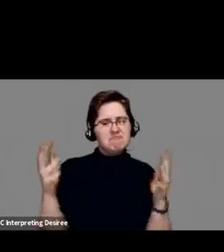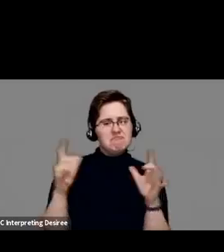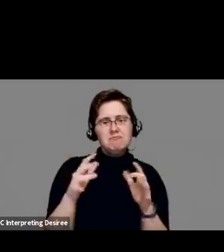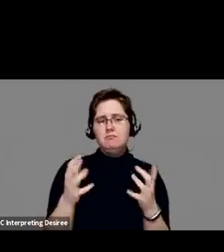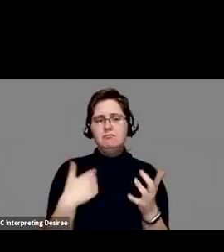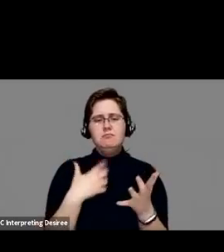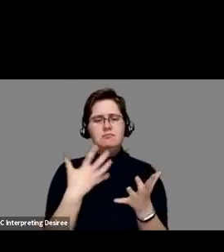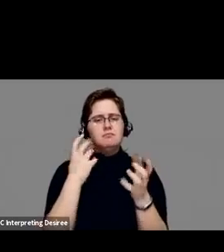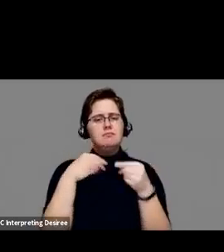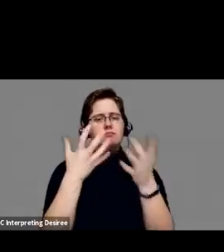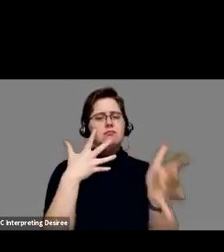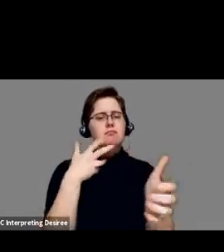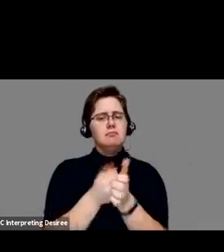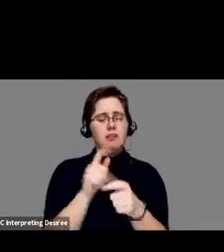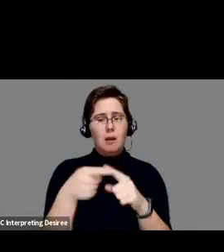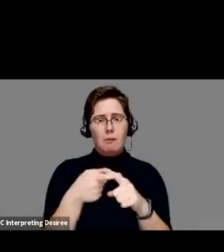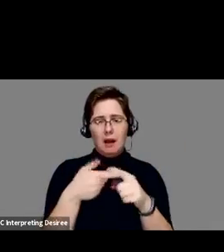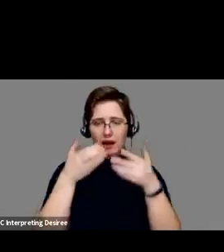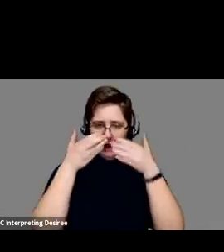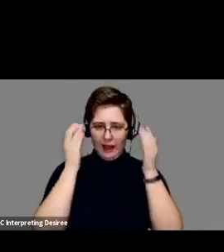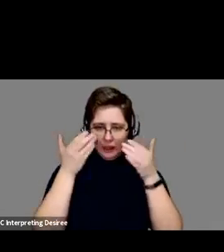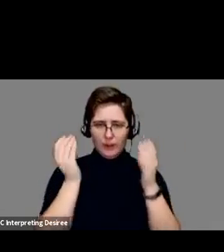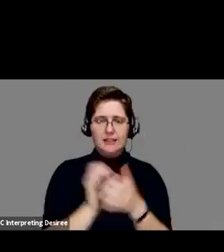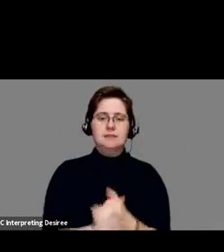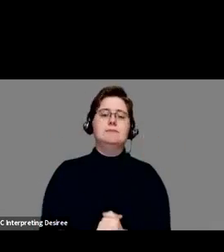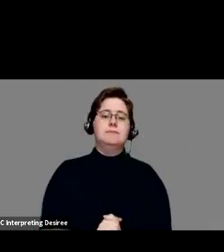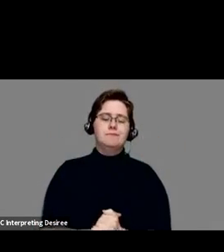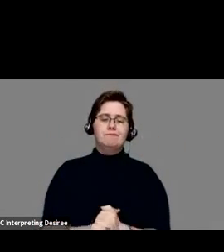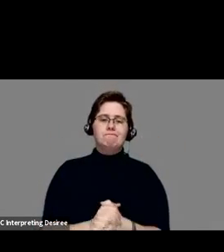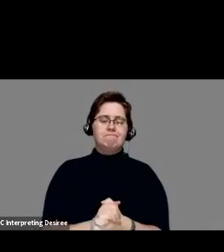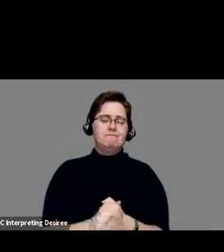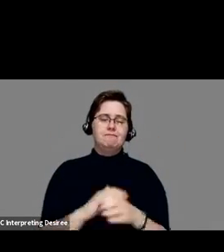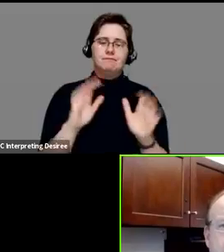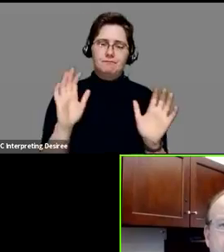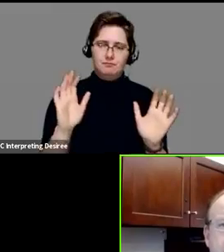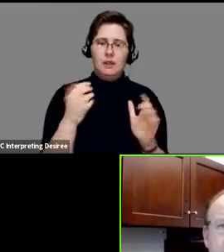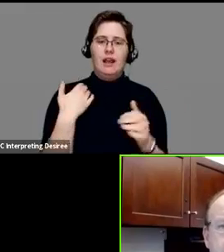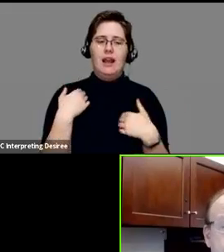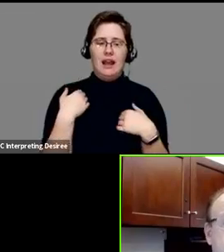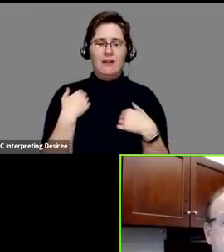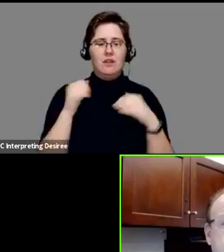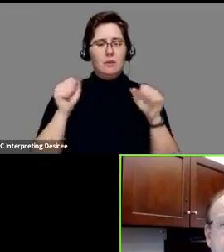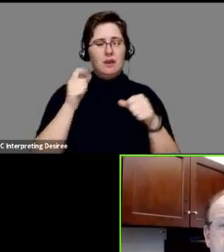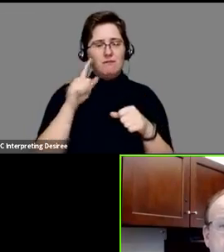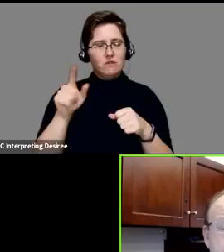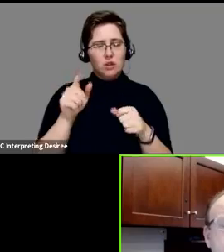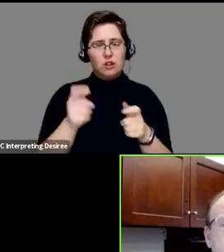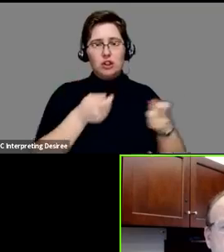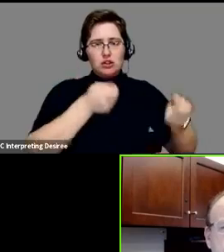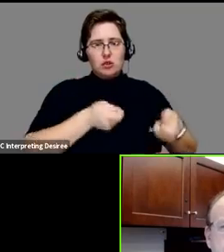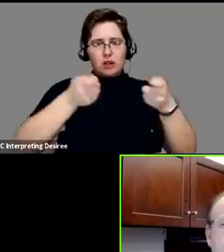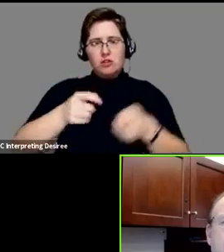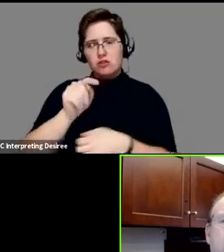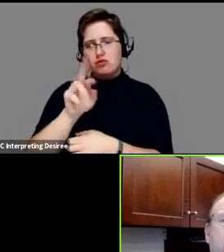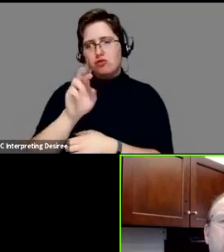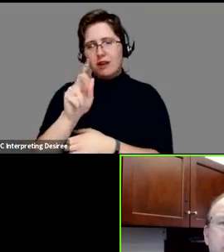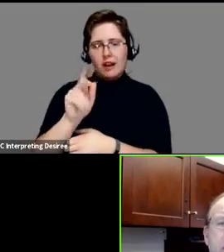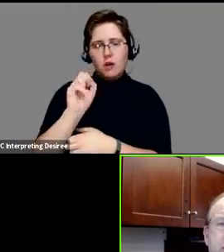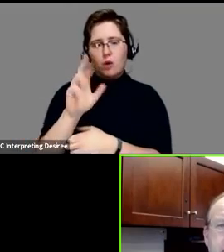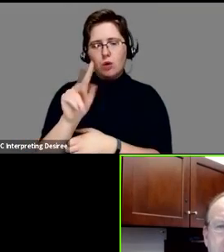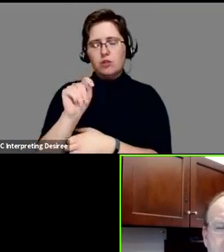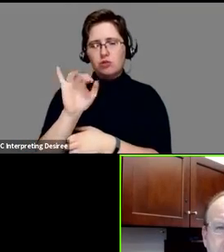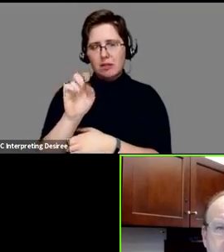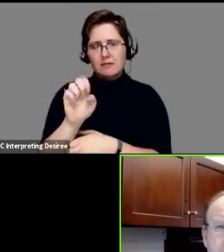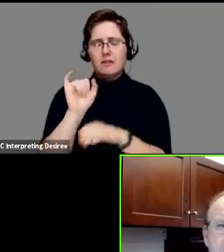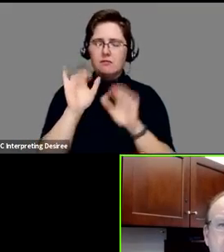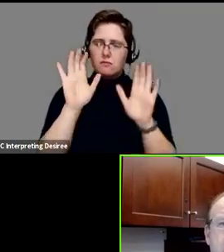give an update on Halloween. We are having the ability for trick-or-treaters this year, which is good, but we really need to